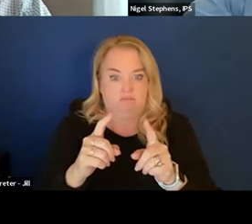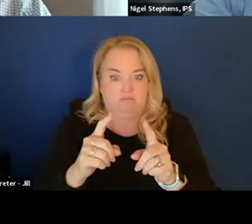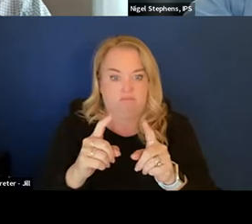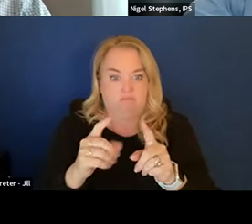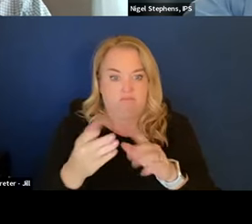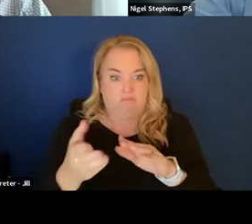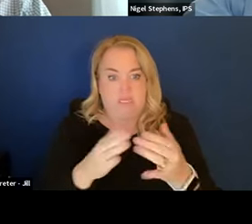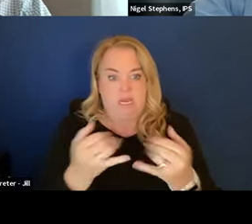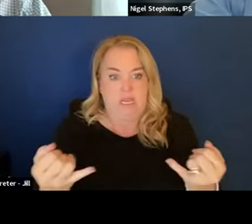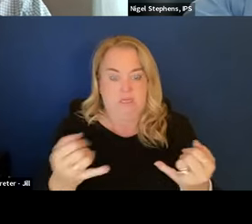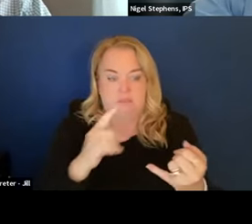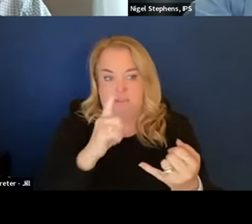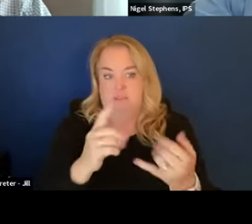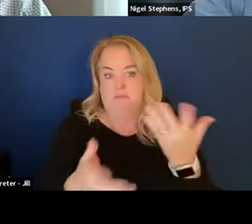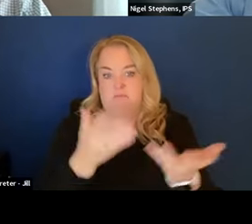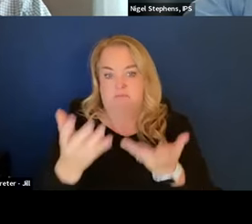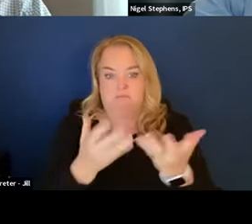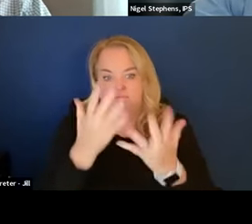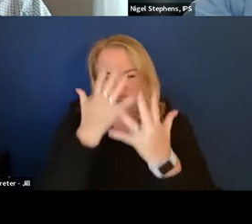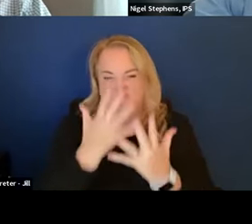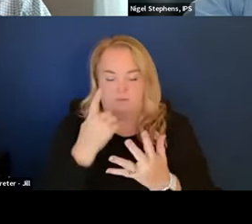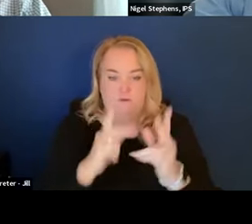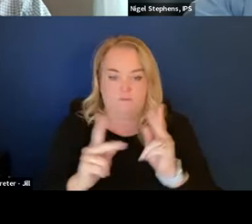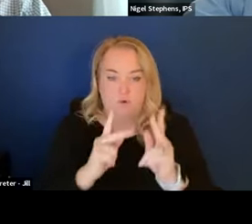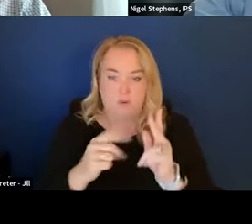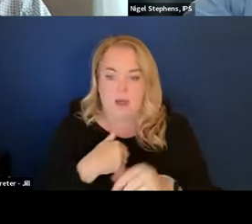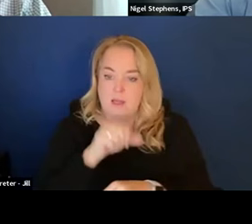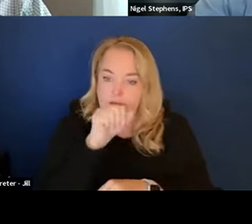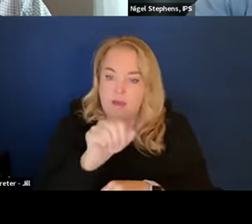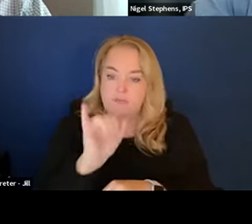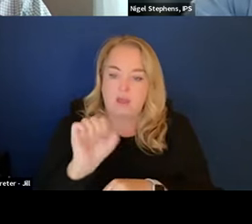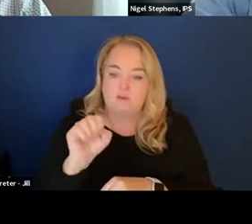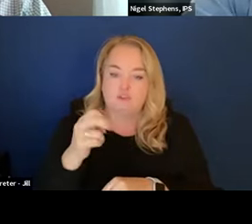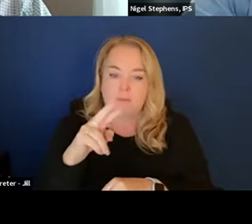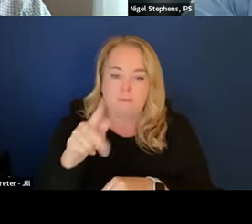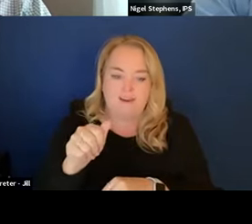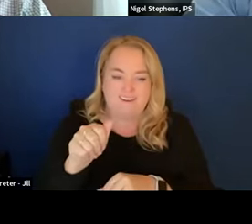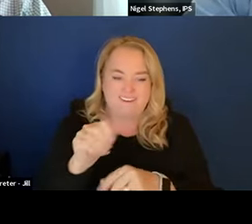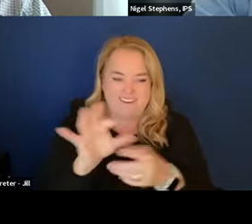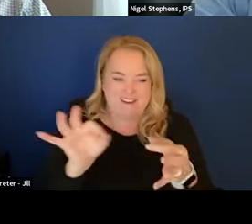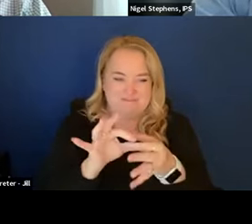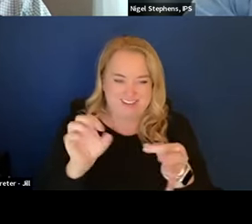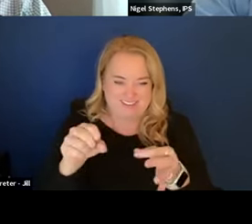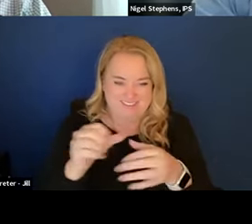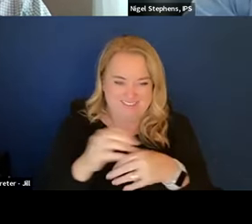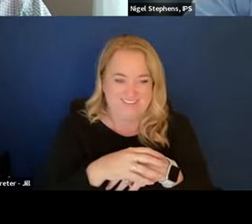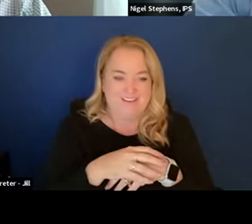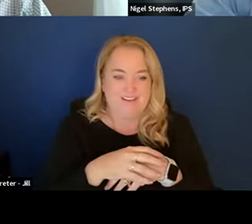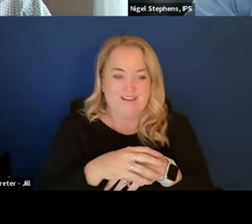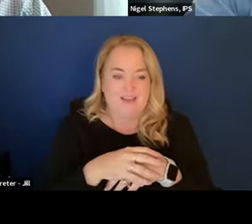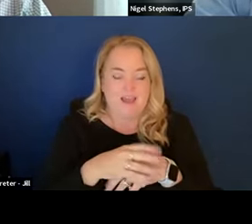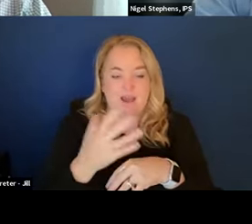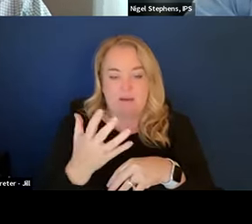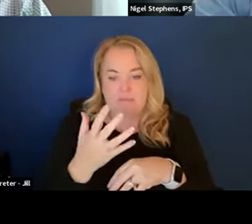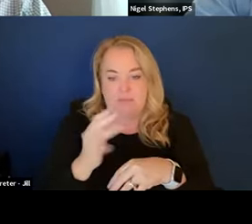extremely detrimental for folks like that. I love the Sherpa comment. I made a note of that as part for us to take back